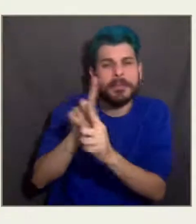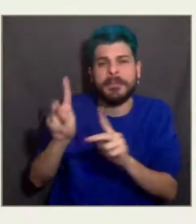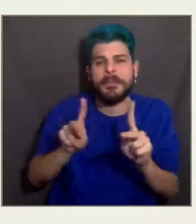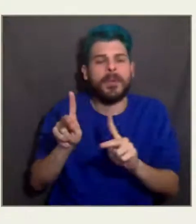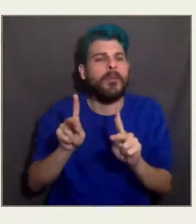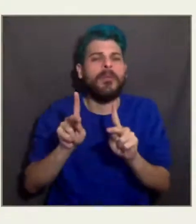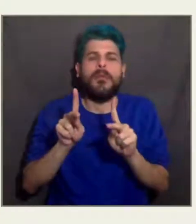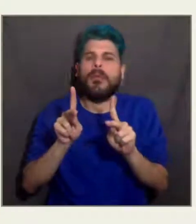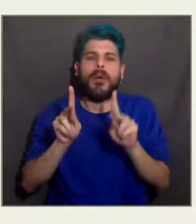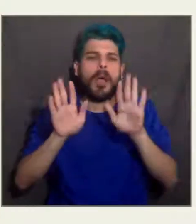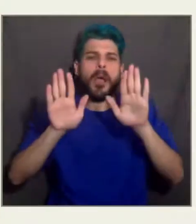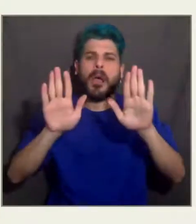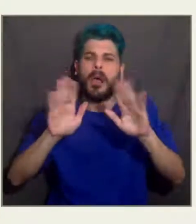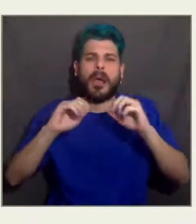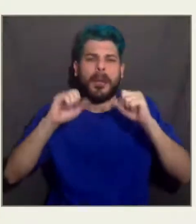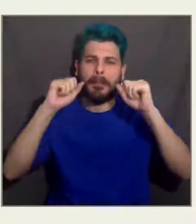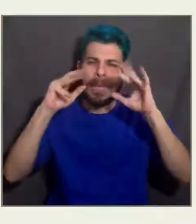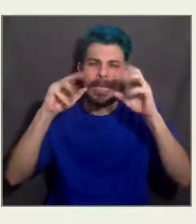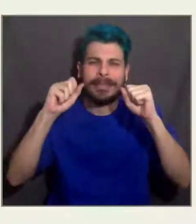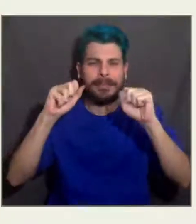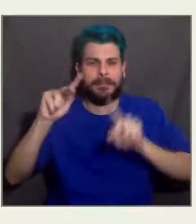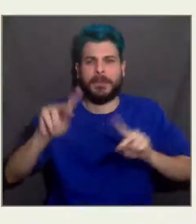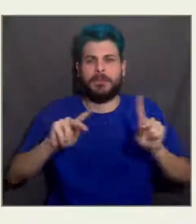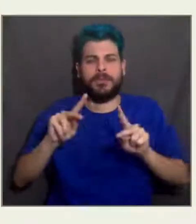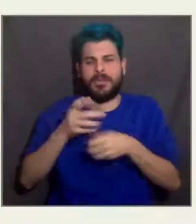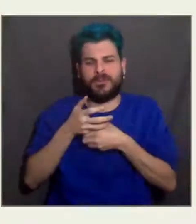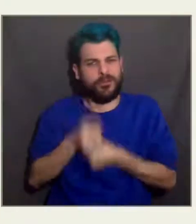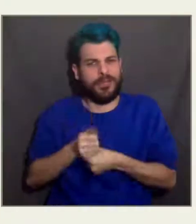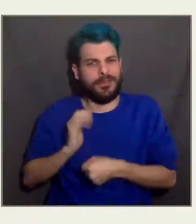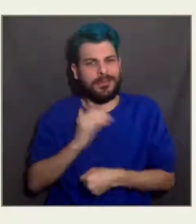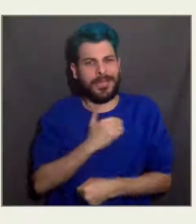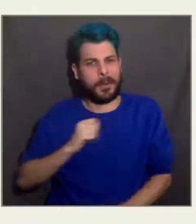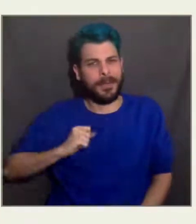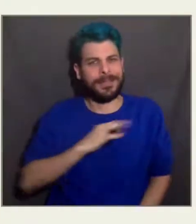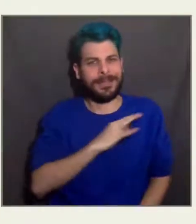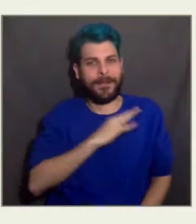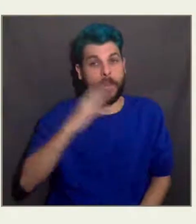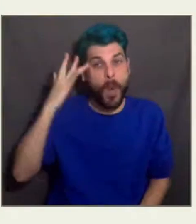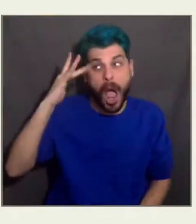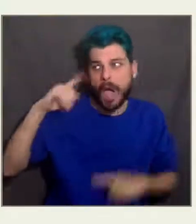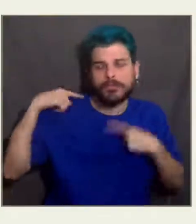people who have come to know and trust our staff over years of hard work.